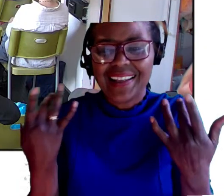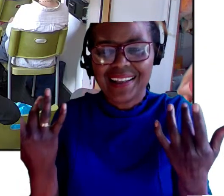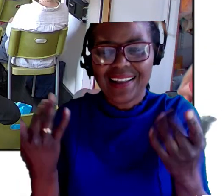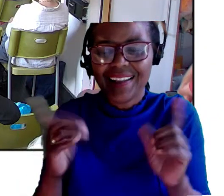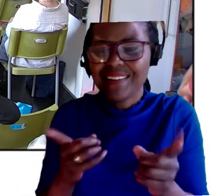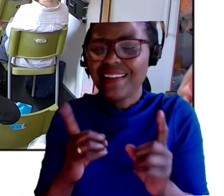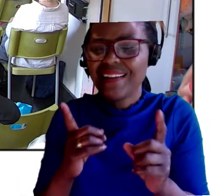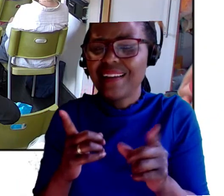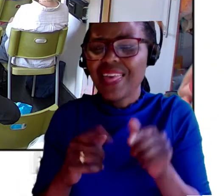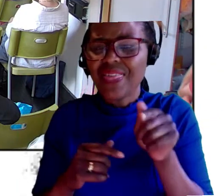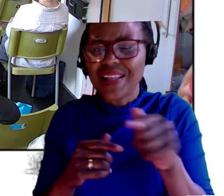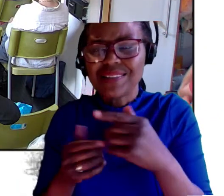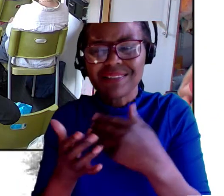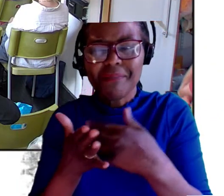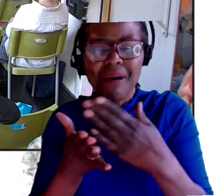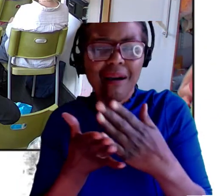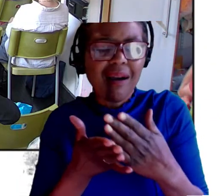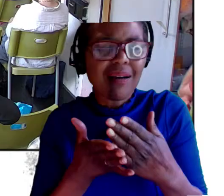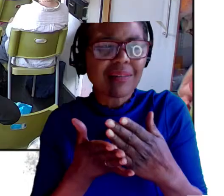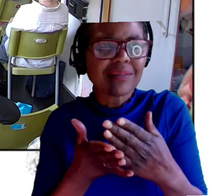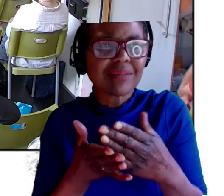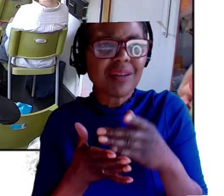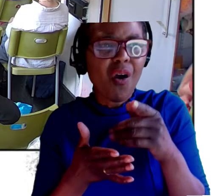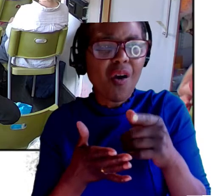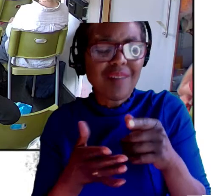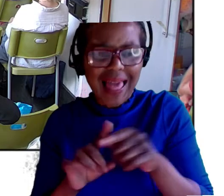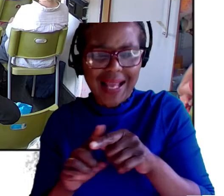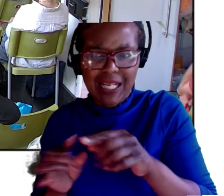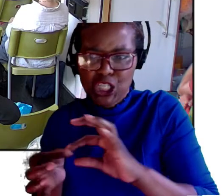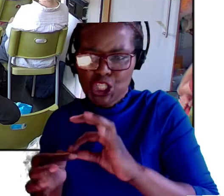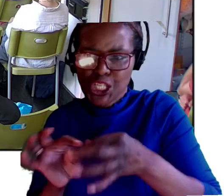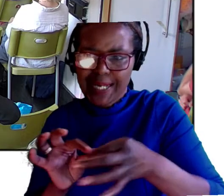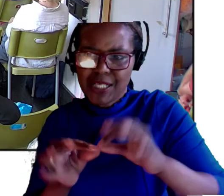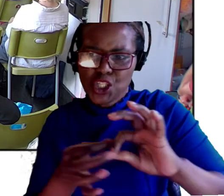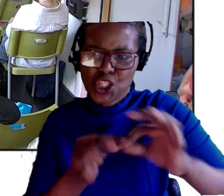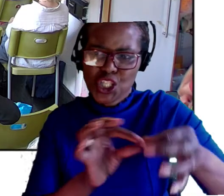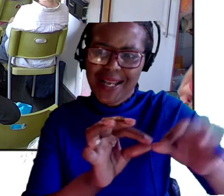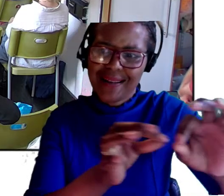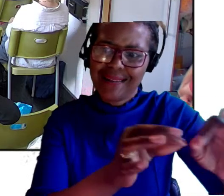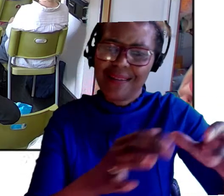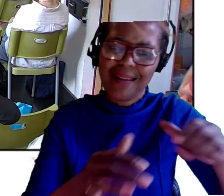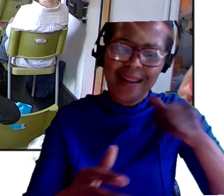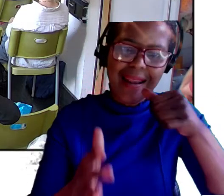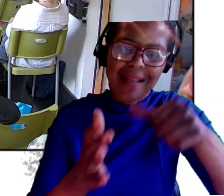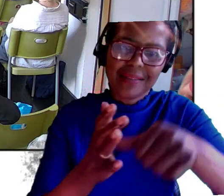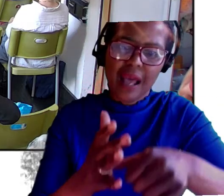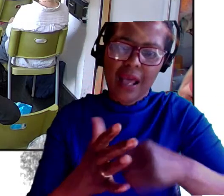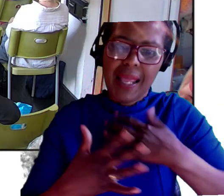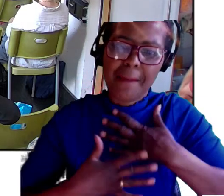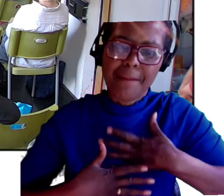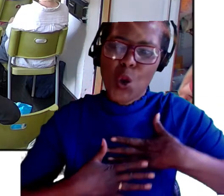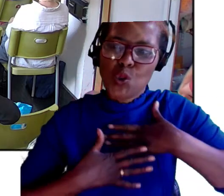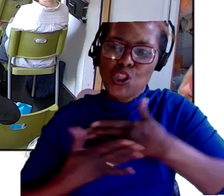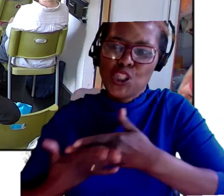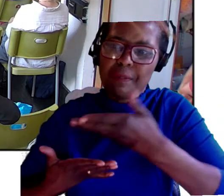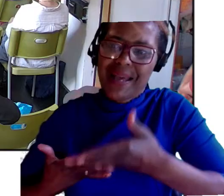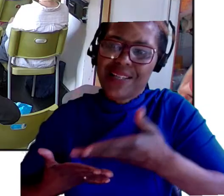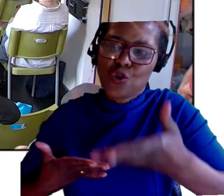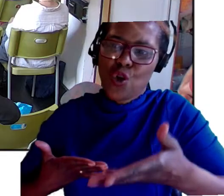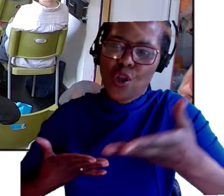of a kind of like a chain, almost like a chain letter of emotions that are being passed on.